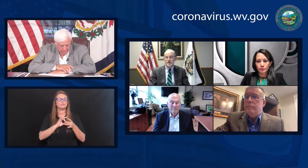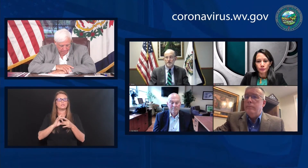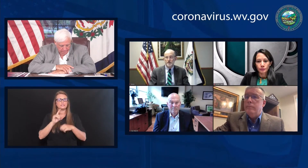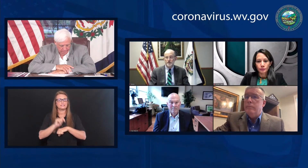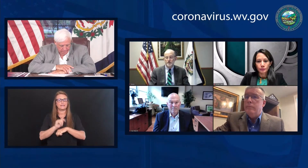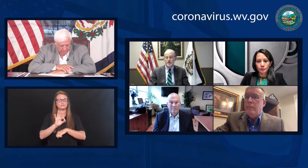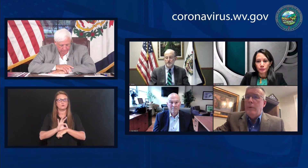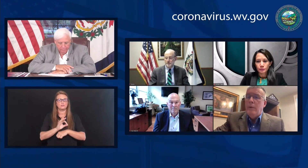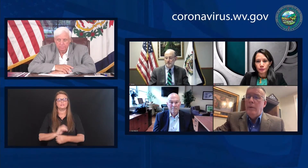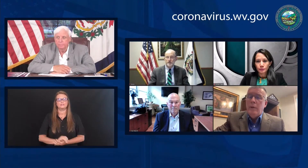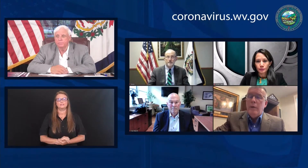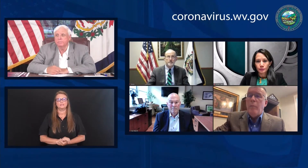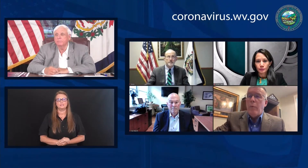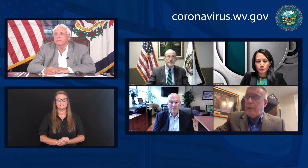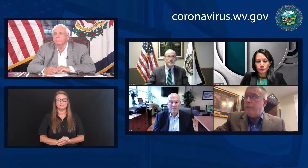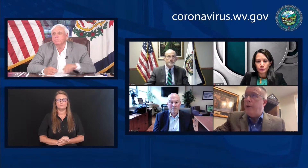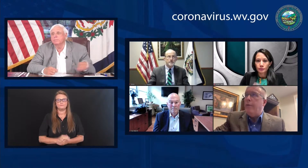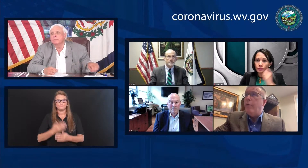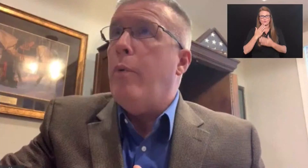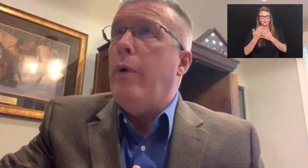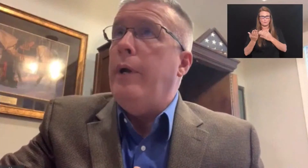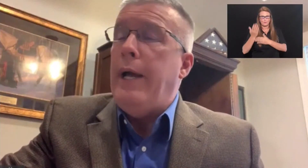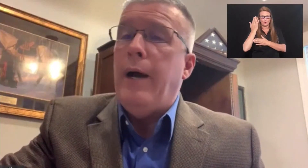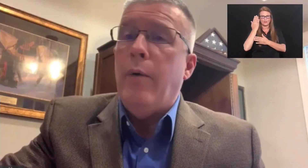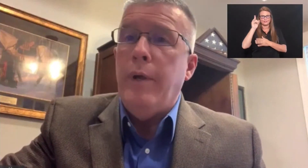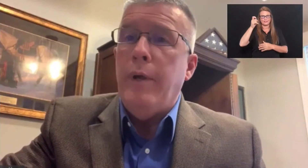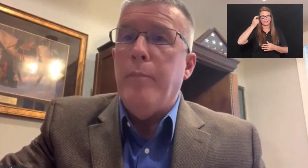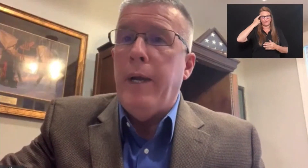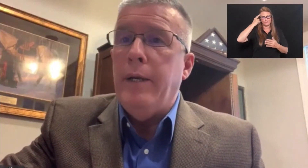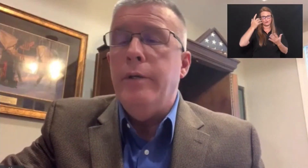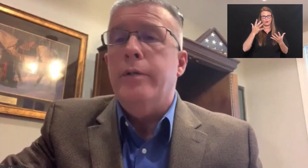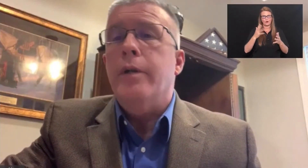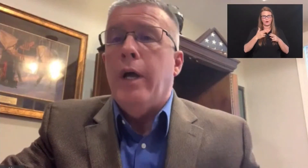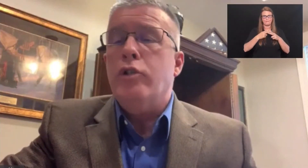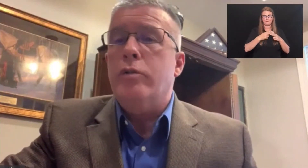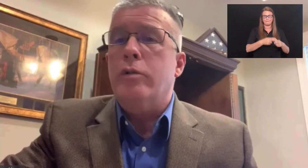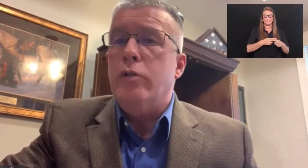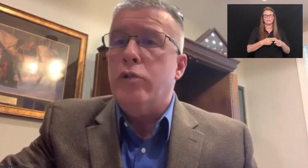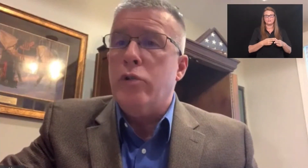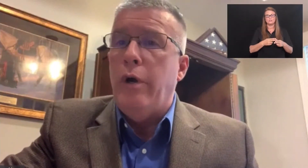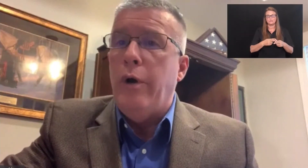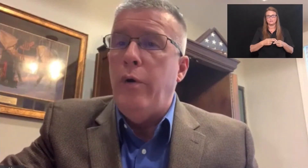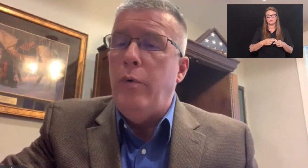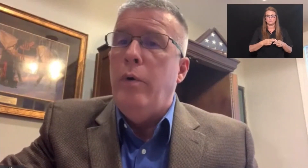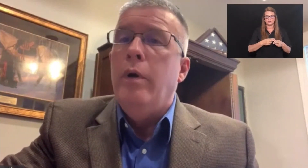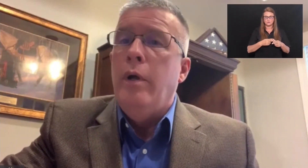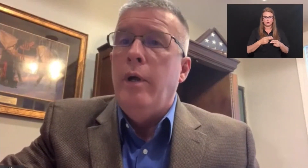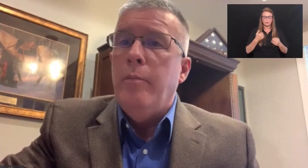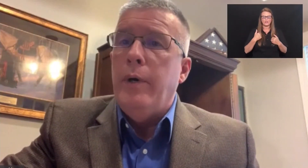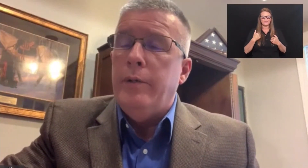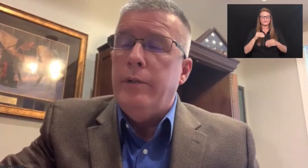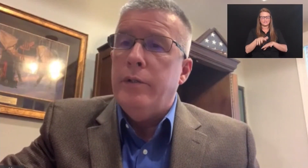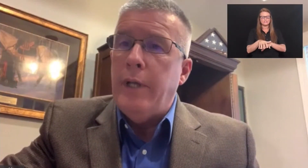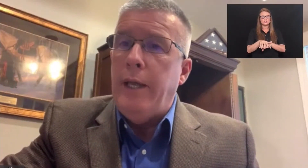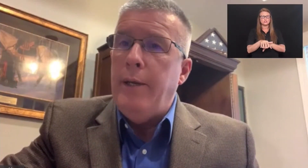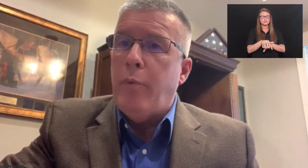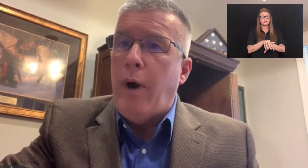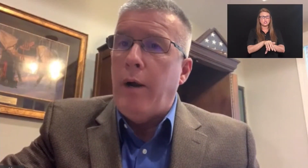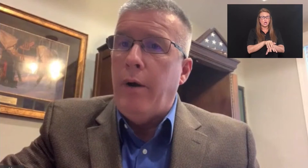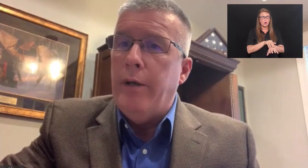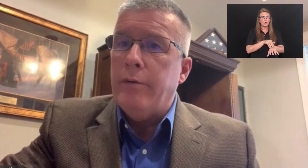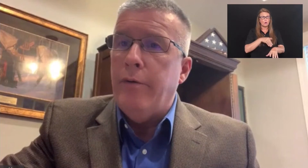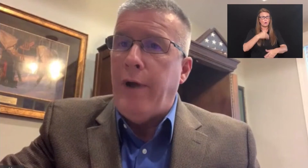Force. Good morning. As the governor pointed out, we have made slow but